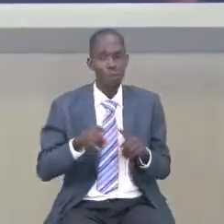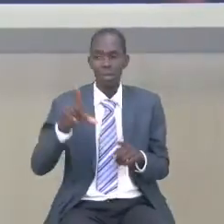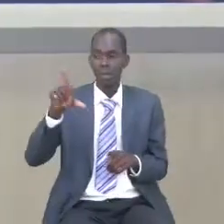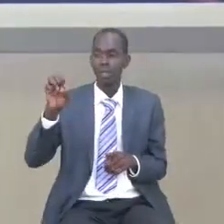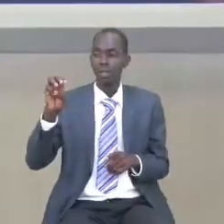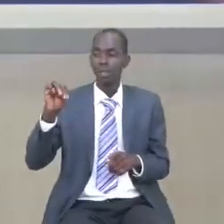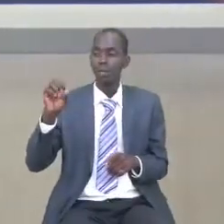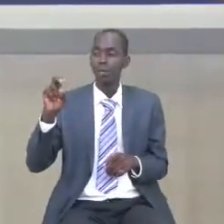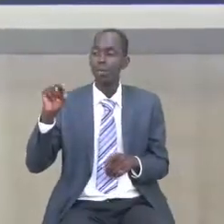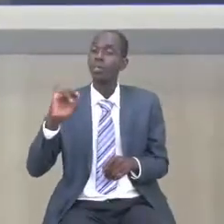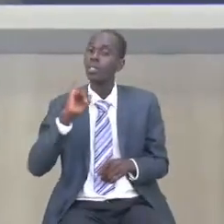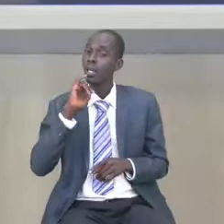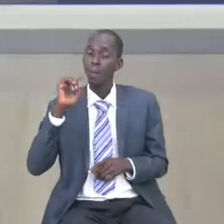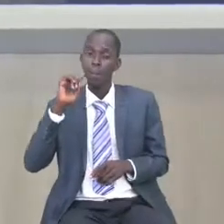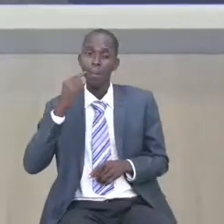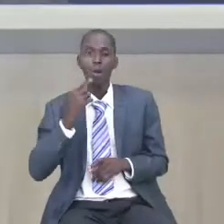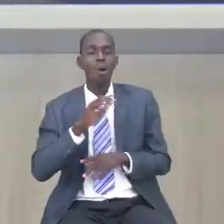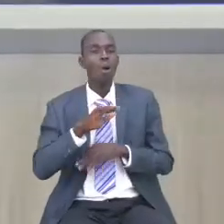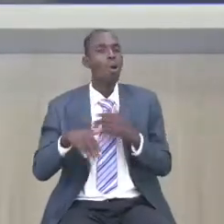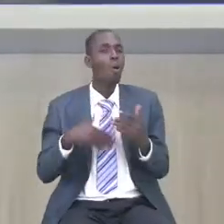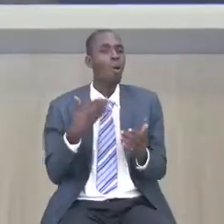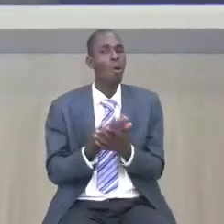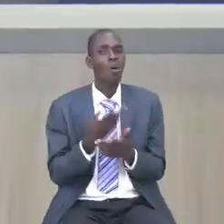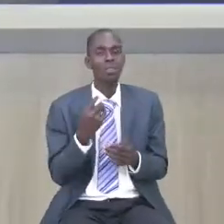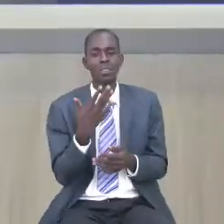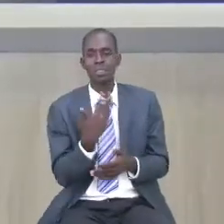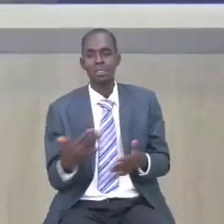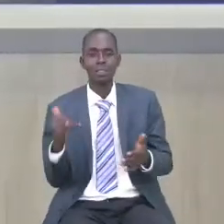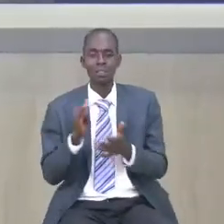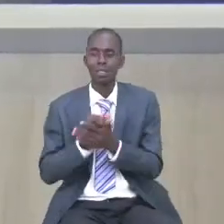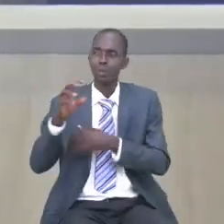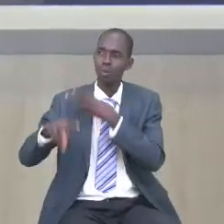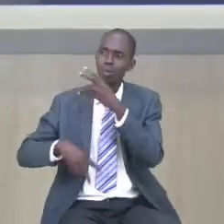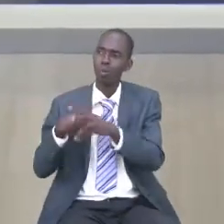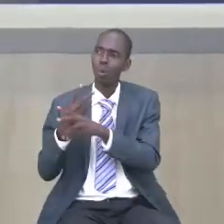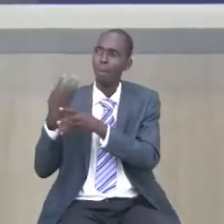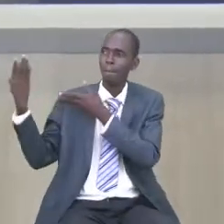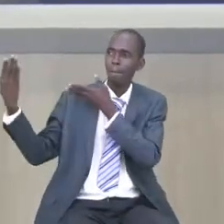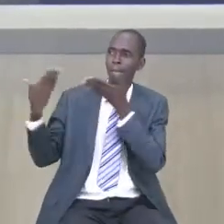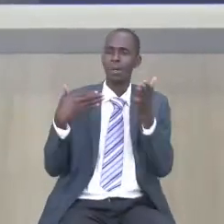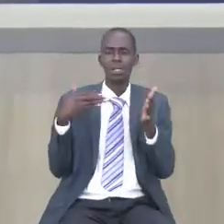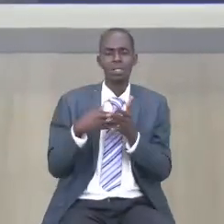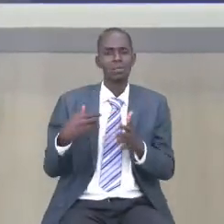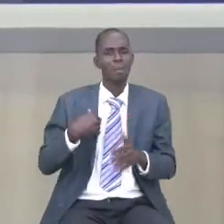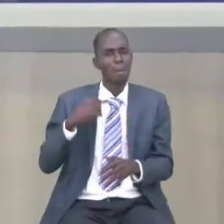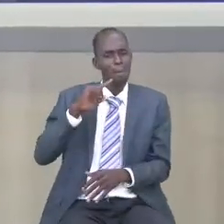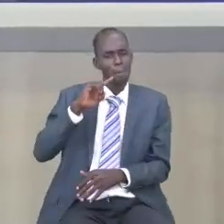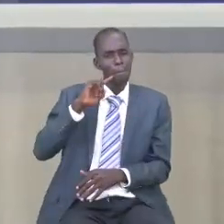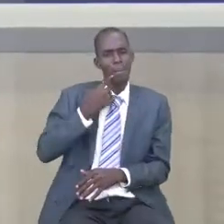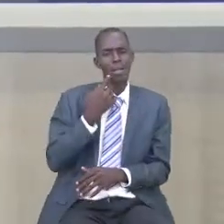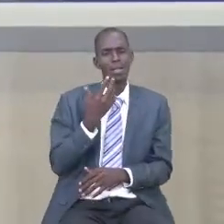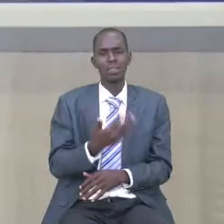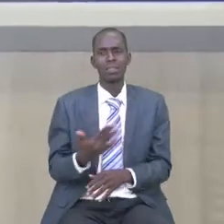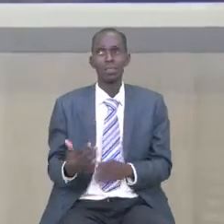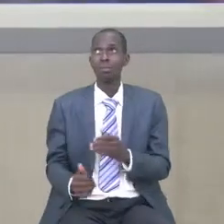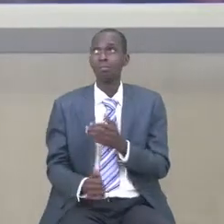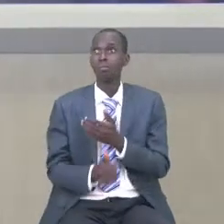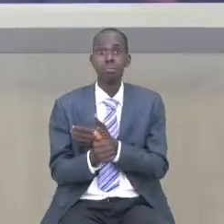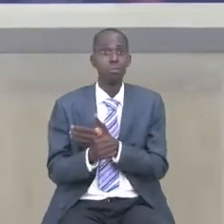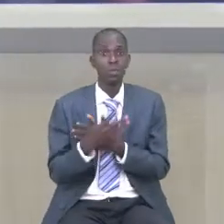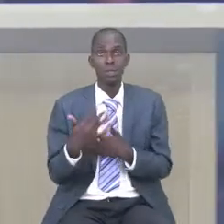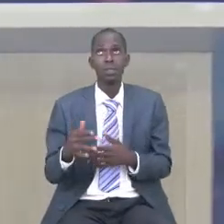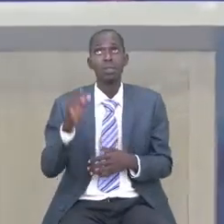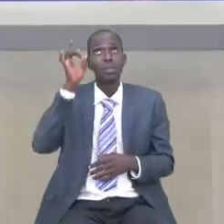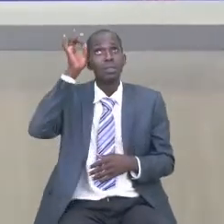the things that the world threw at me, bitter things, terrible things, problems